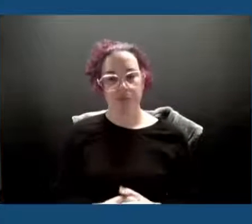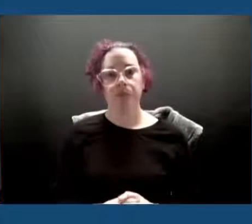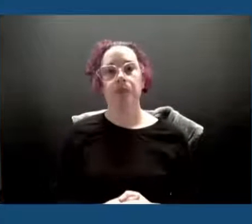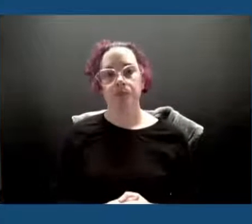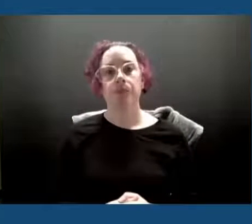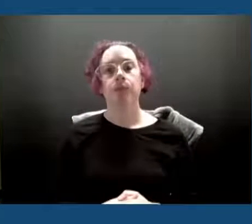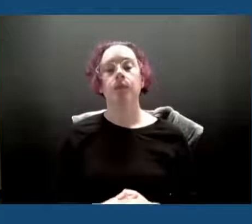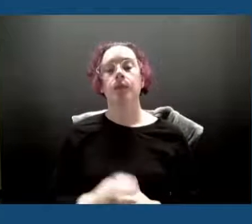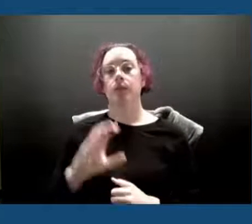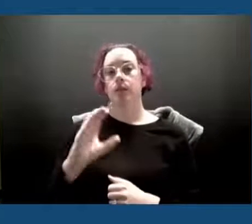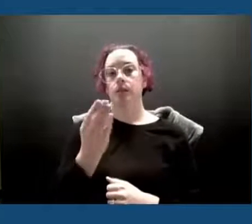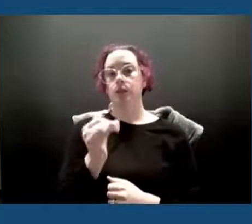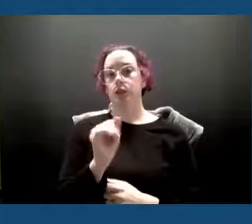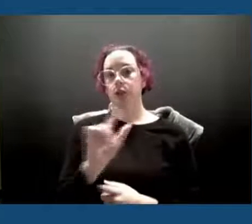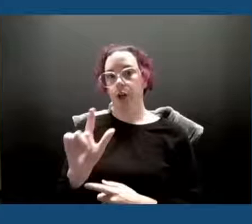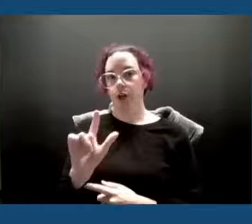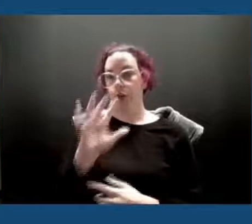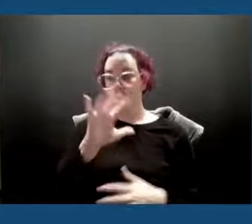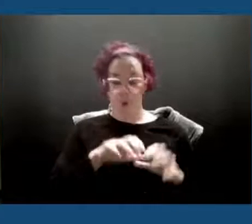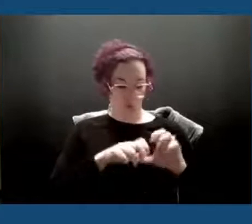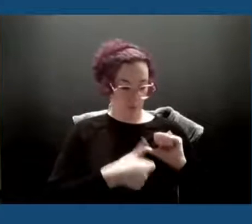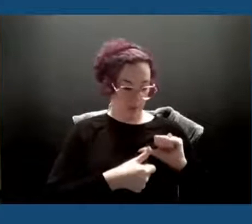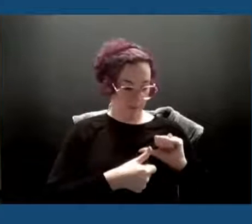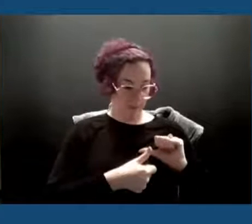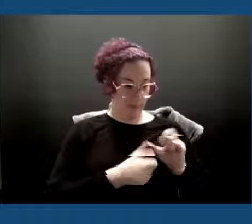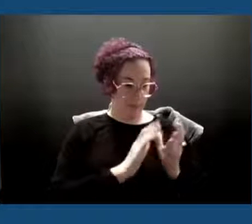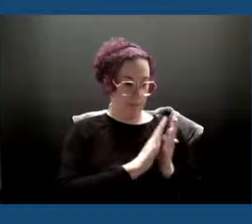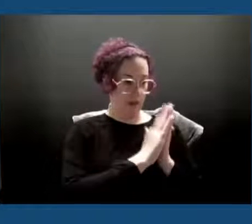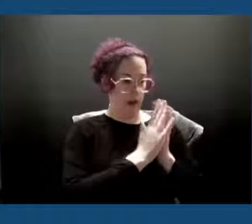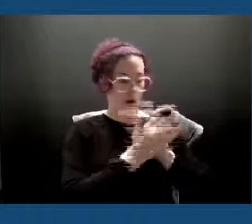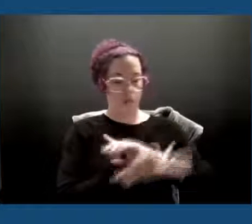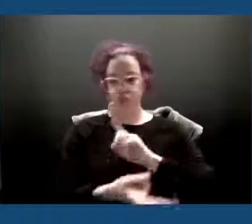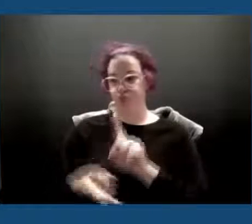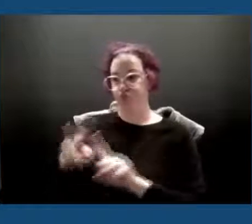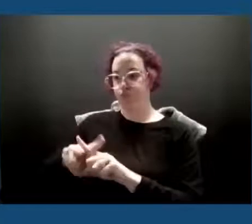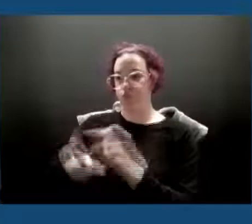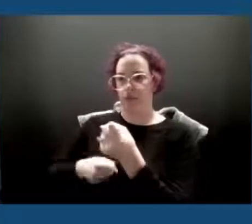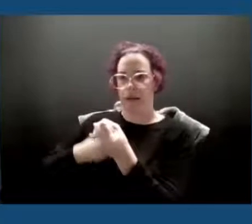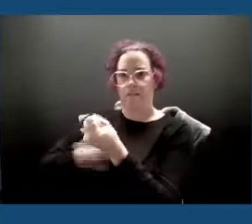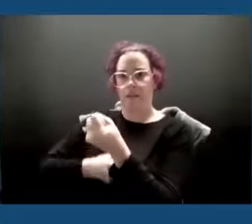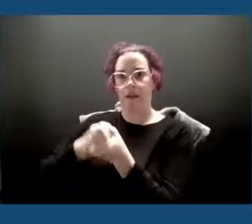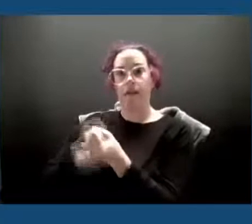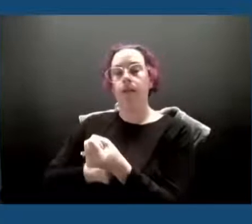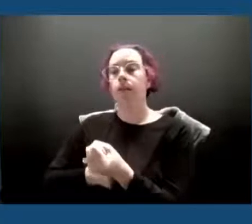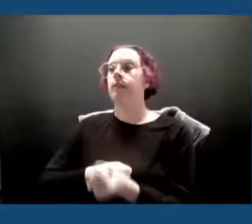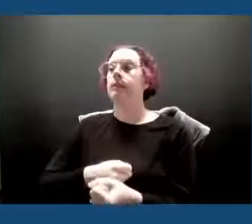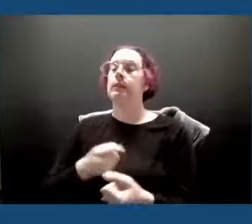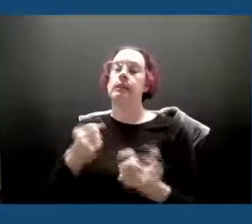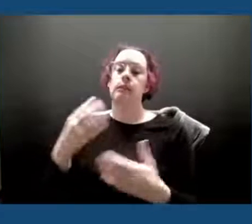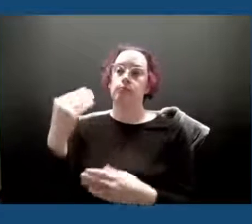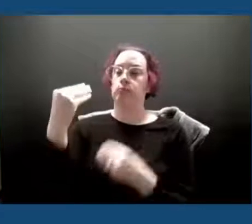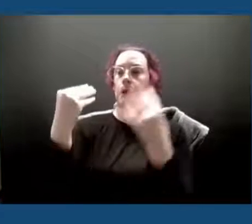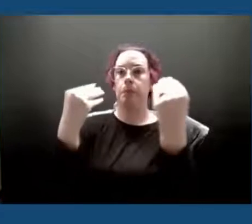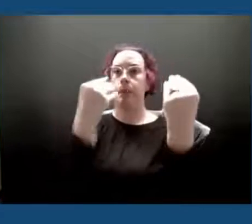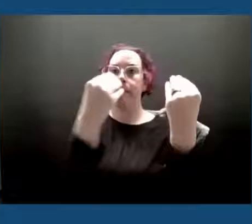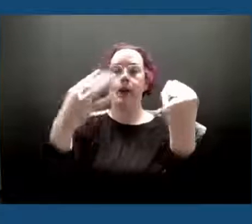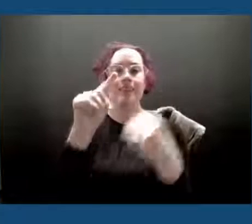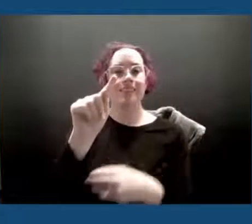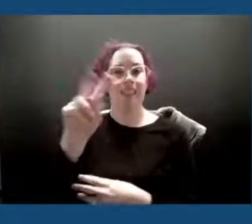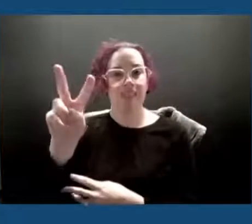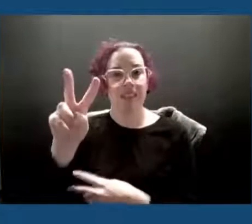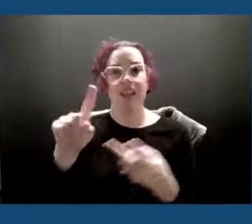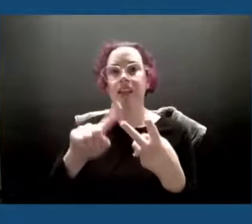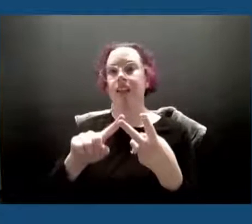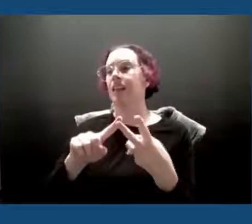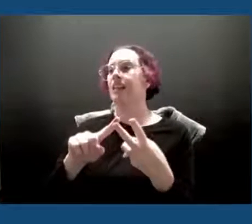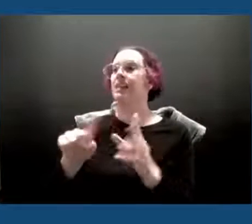Cheryl, turning your grief into activism, going on television, coming up to the state capitol, telling your story to journalists and elected